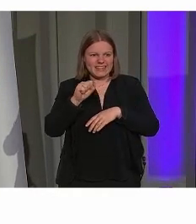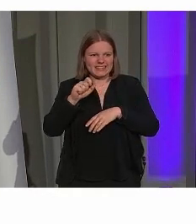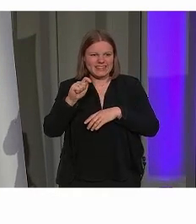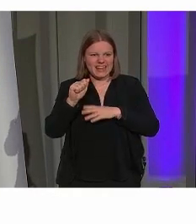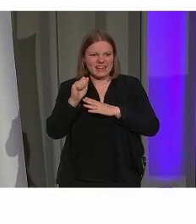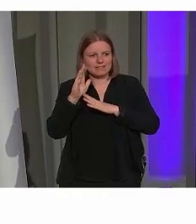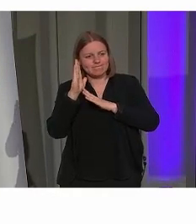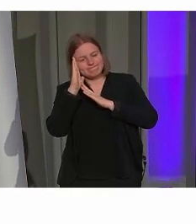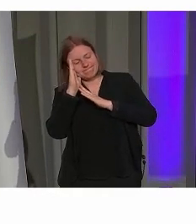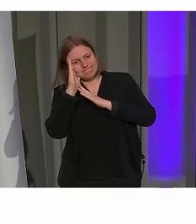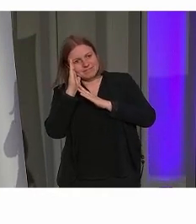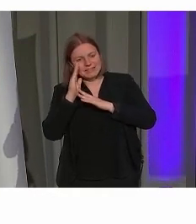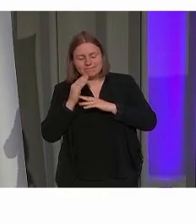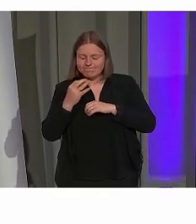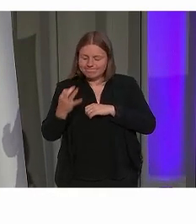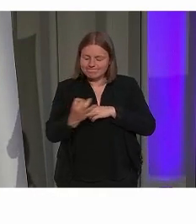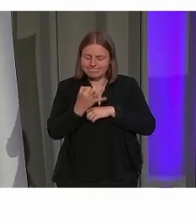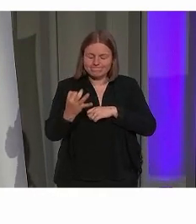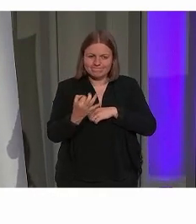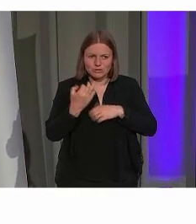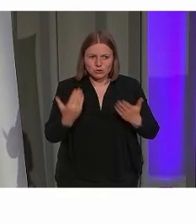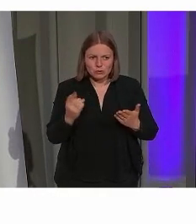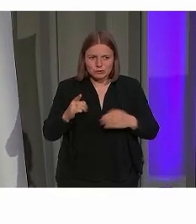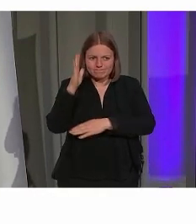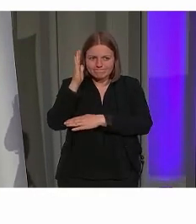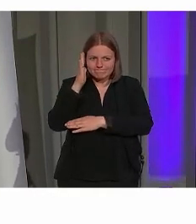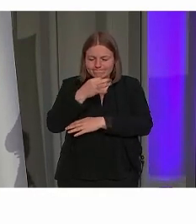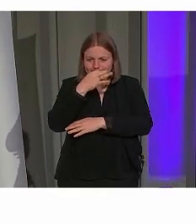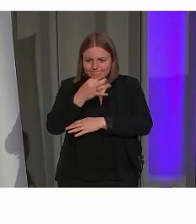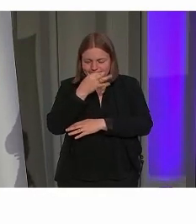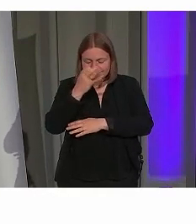Good strategy, Kathleen.